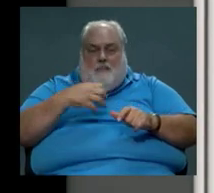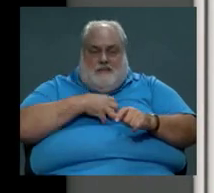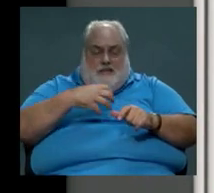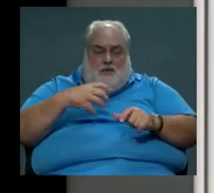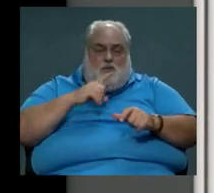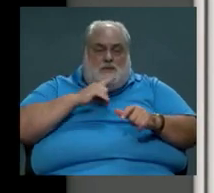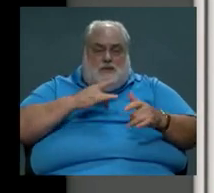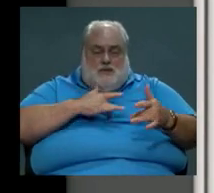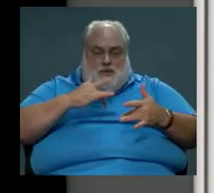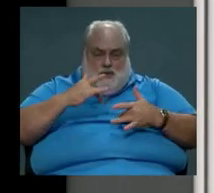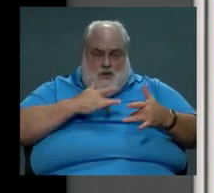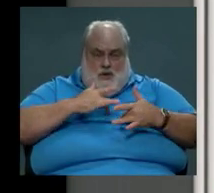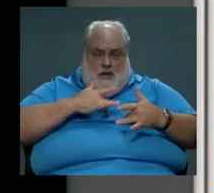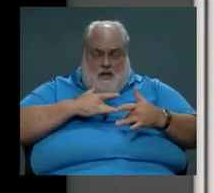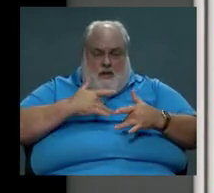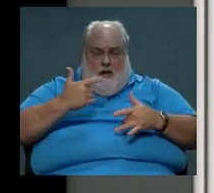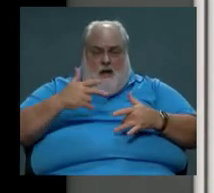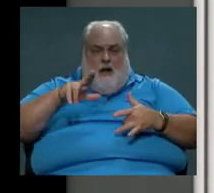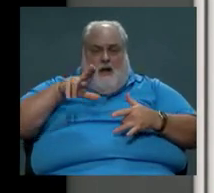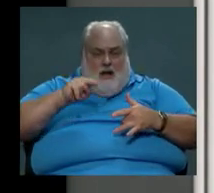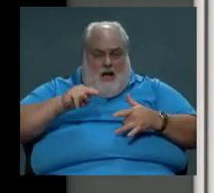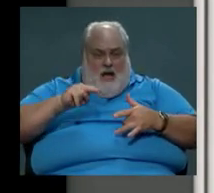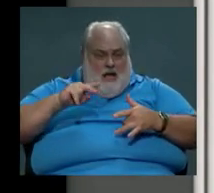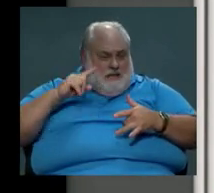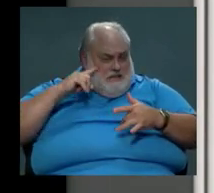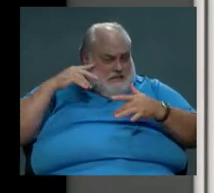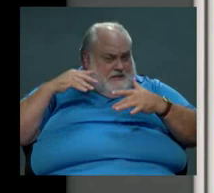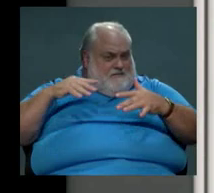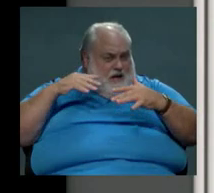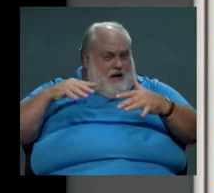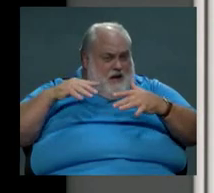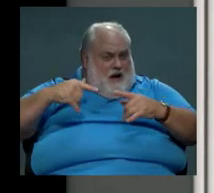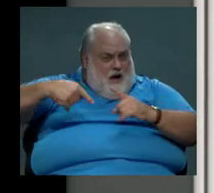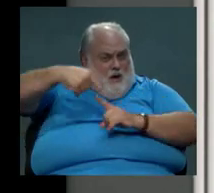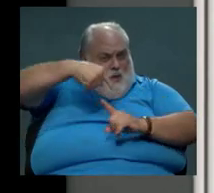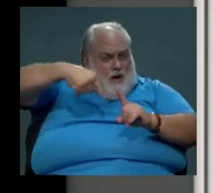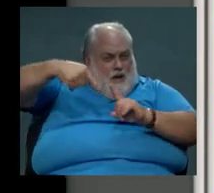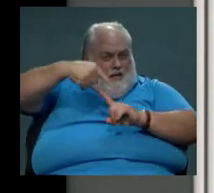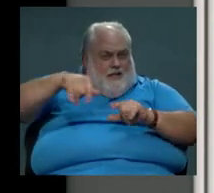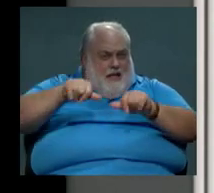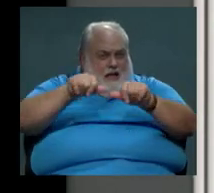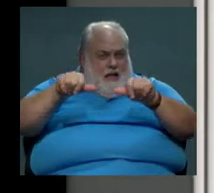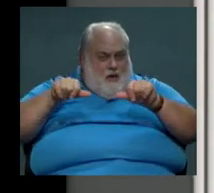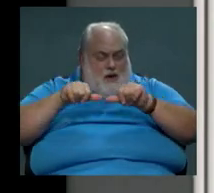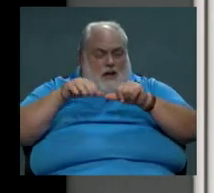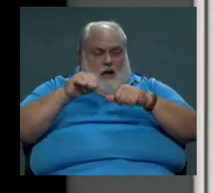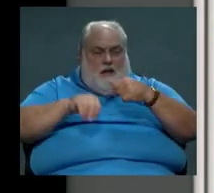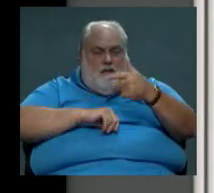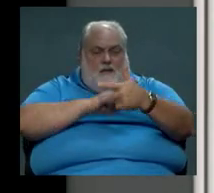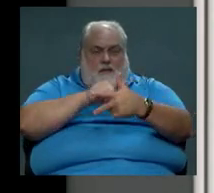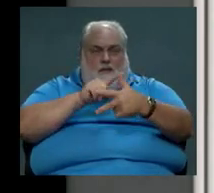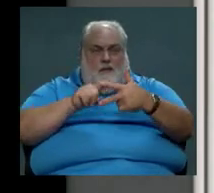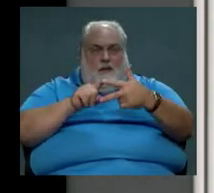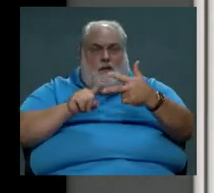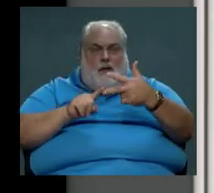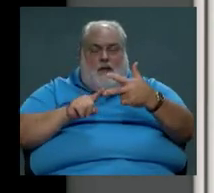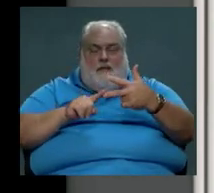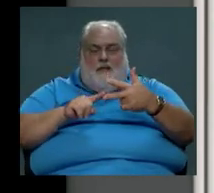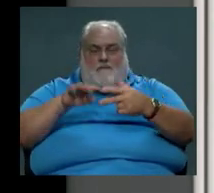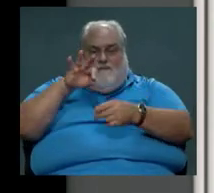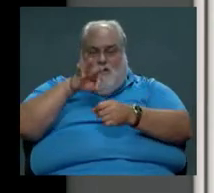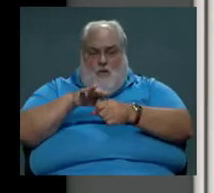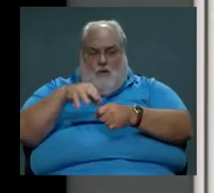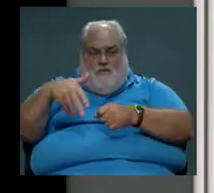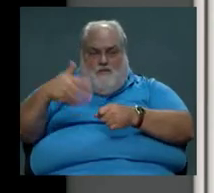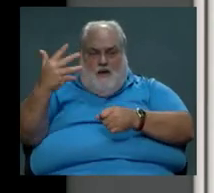just concerning gunfire and around the area. And in the vote, it was 5-5.